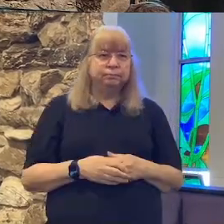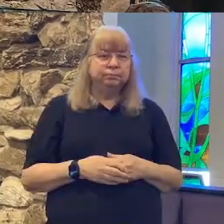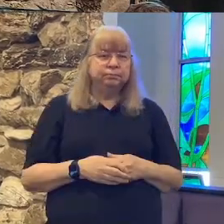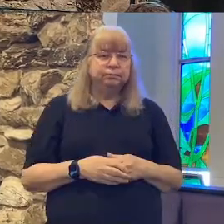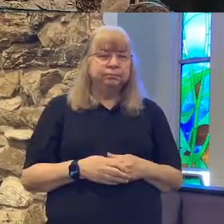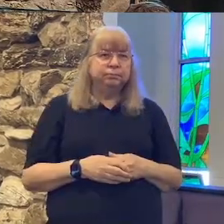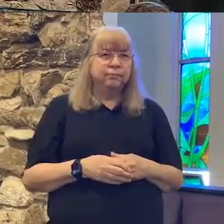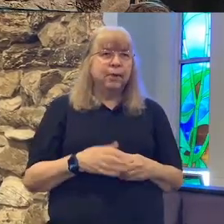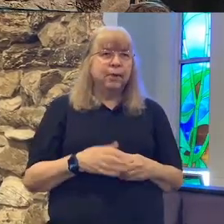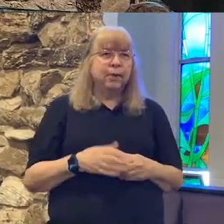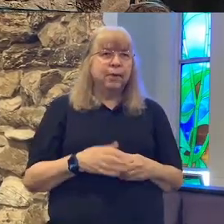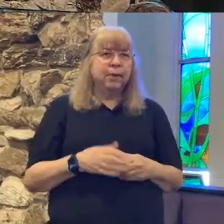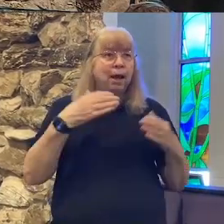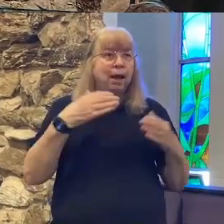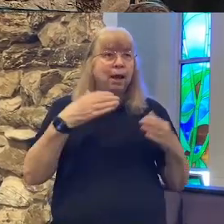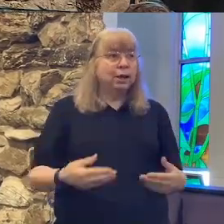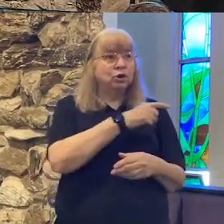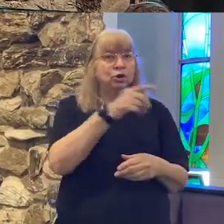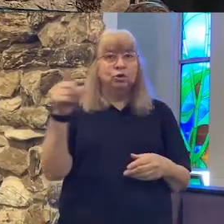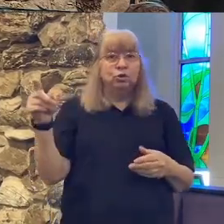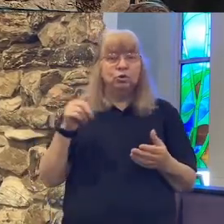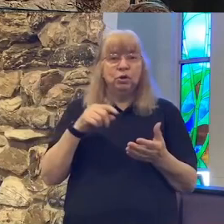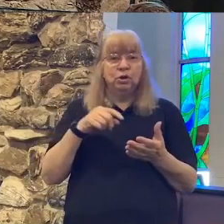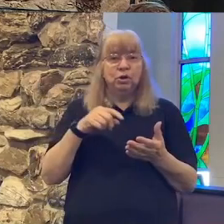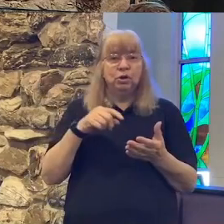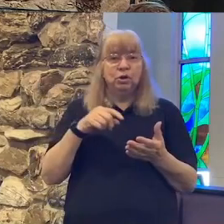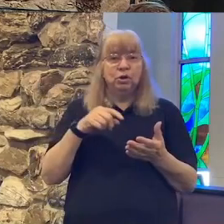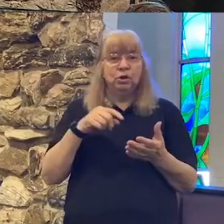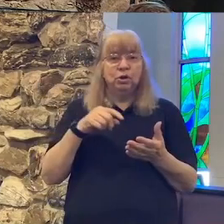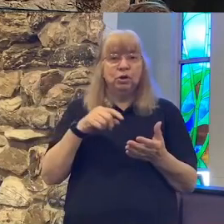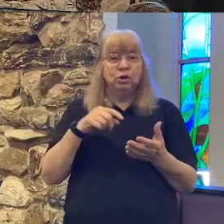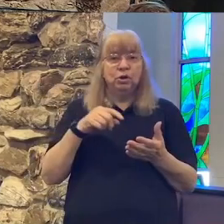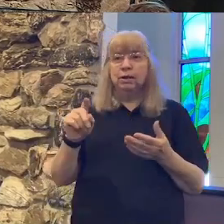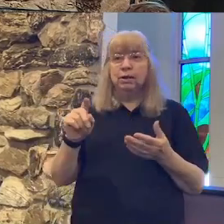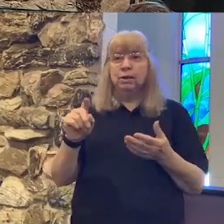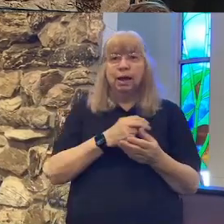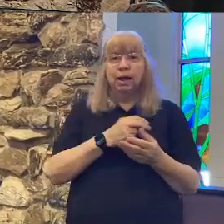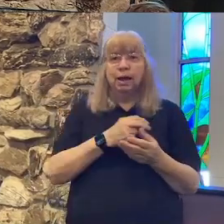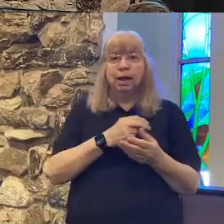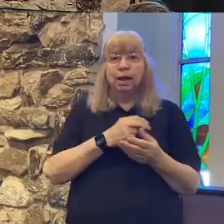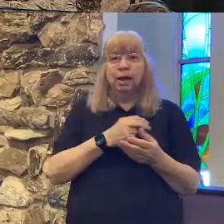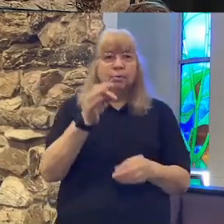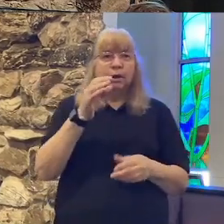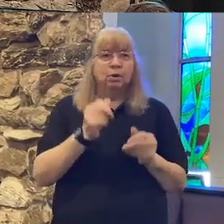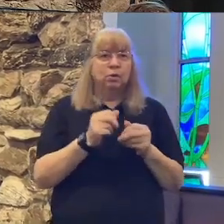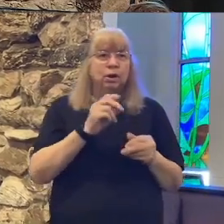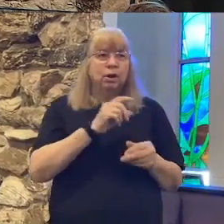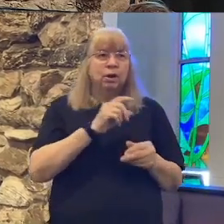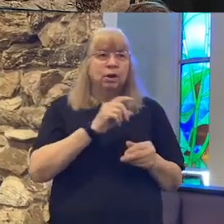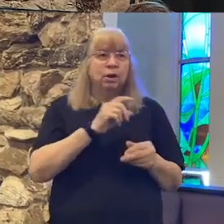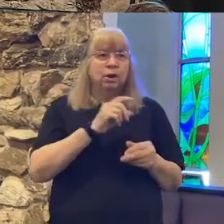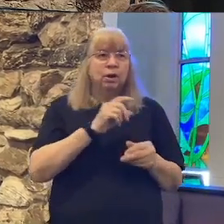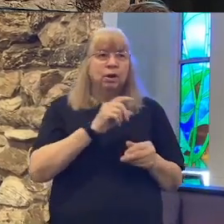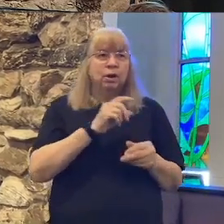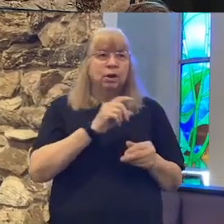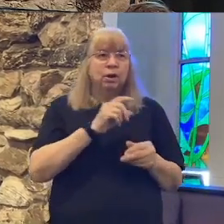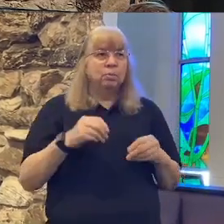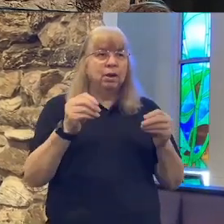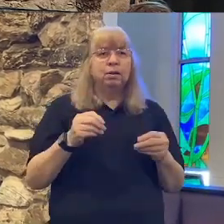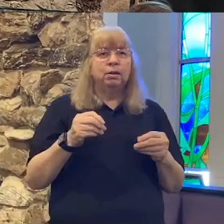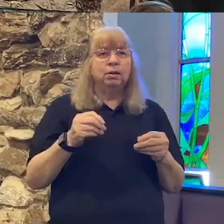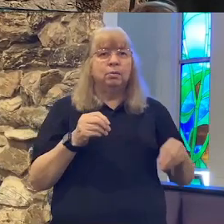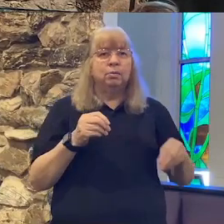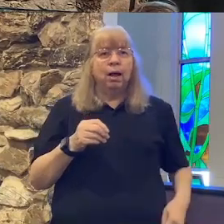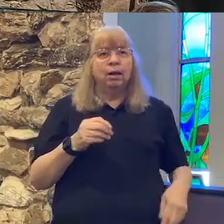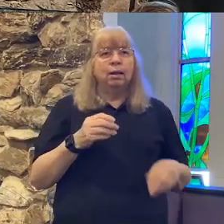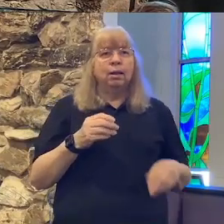So my invitation to you this week is to take that Holy Spirit with you. Stick it in your billfold. Stick it where you're going to see